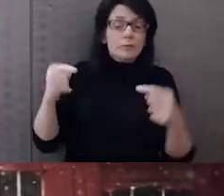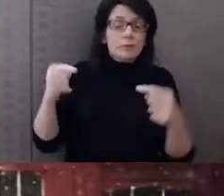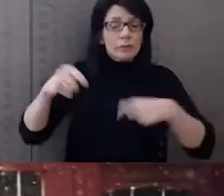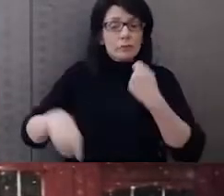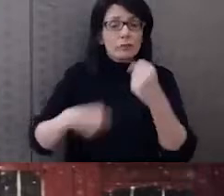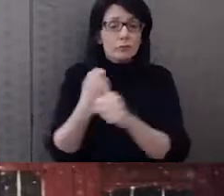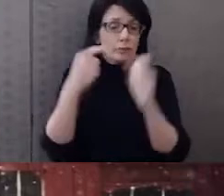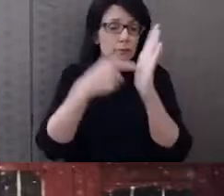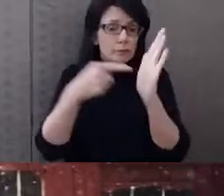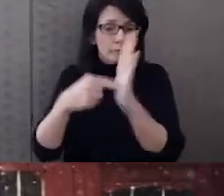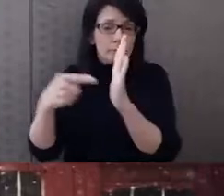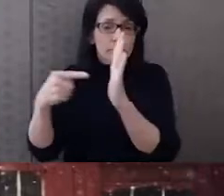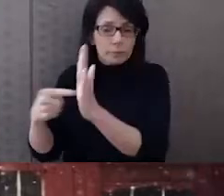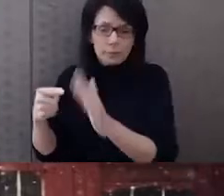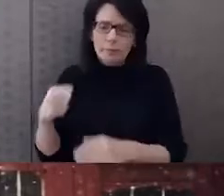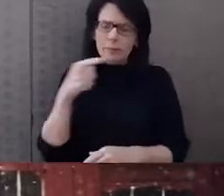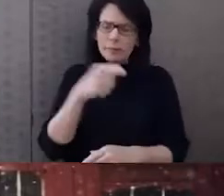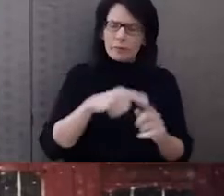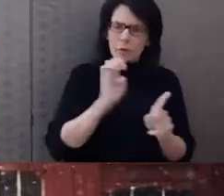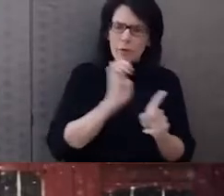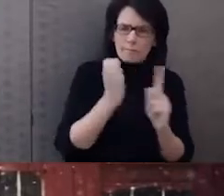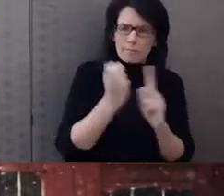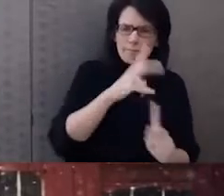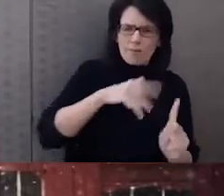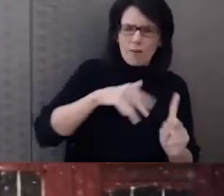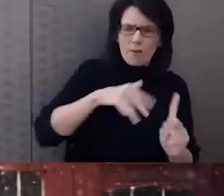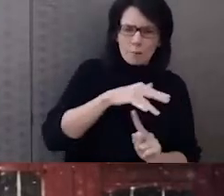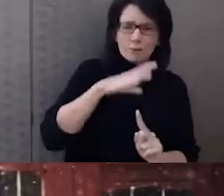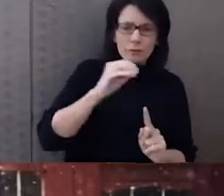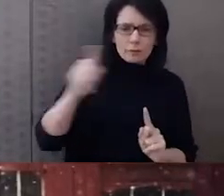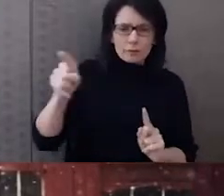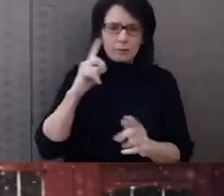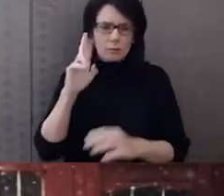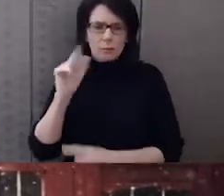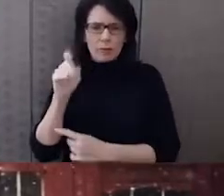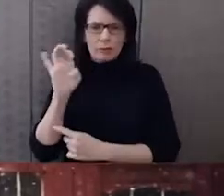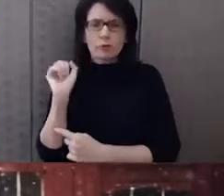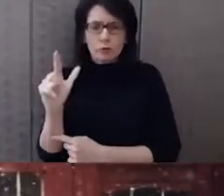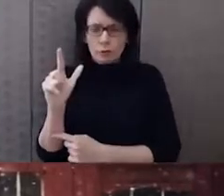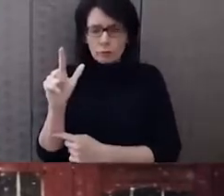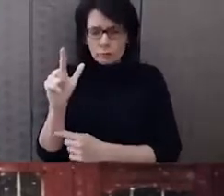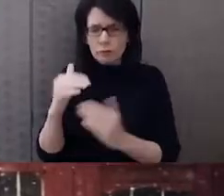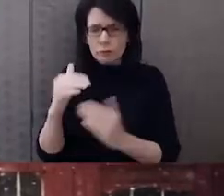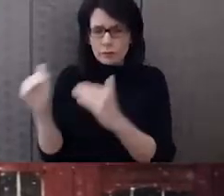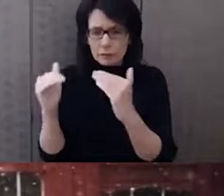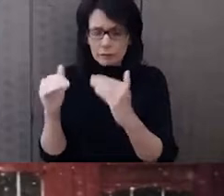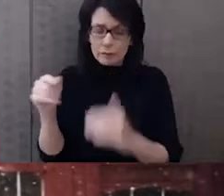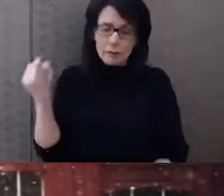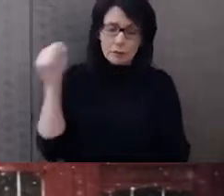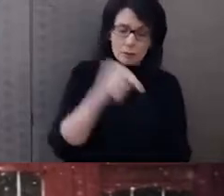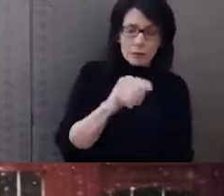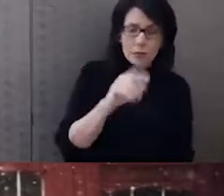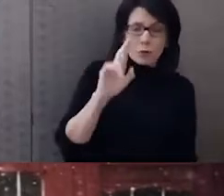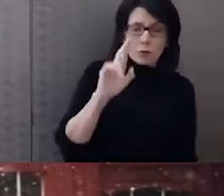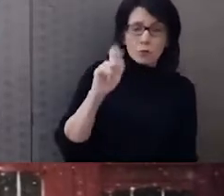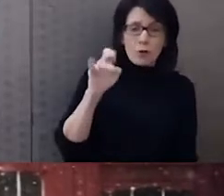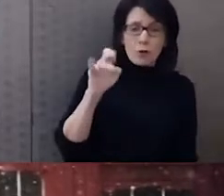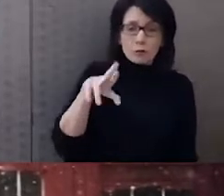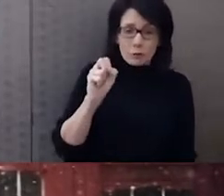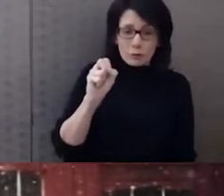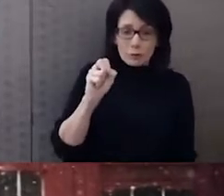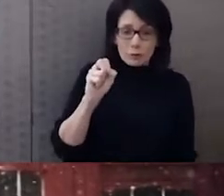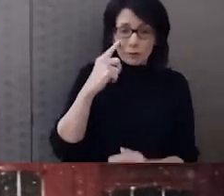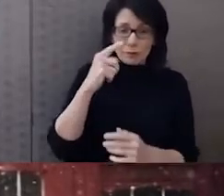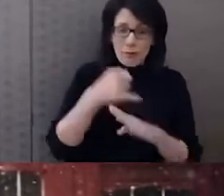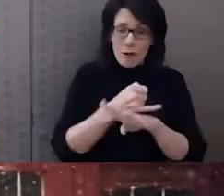for environmental and racial justice. With the notorious Rikers Island Jail finally slated to close, NOPE is